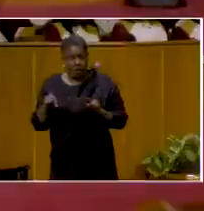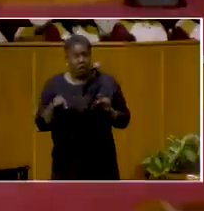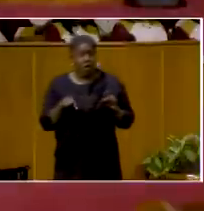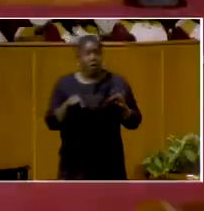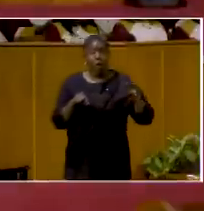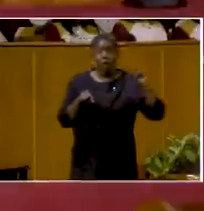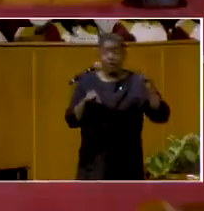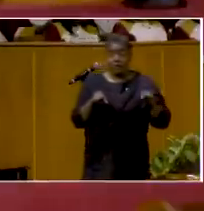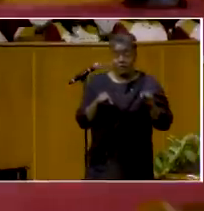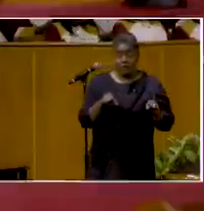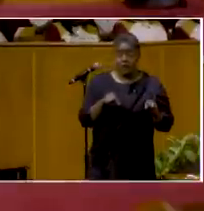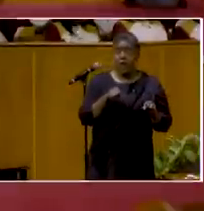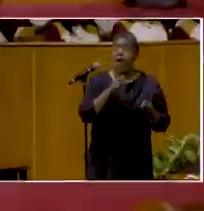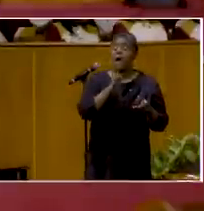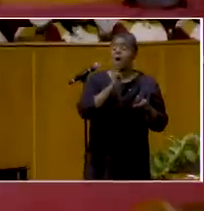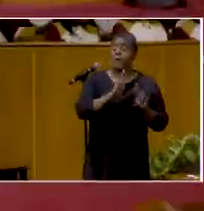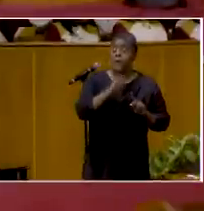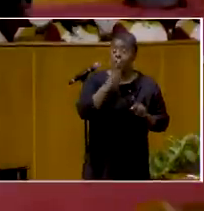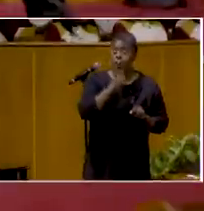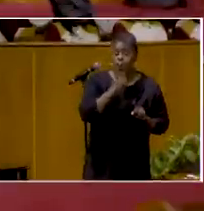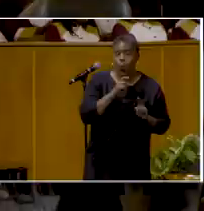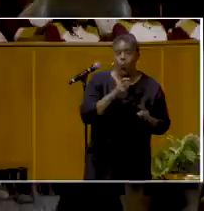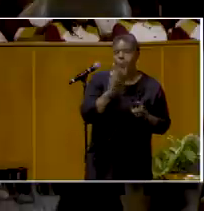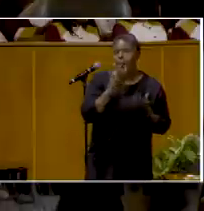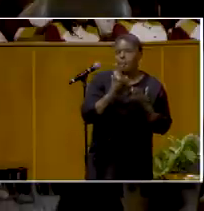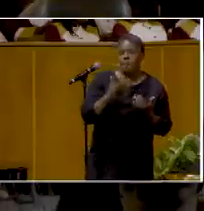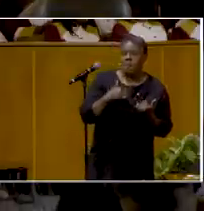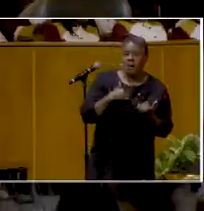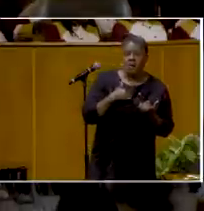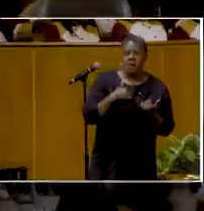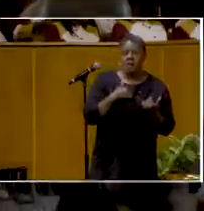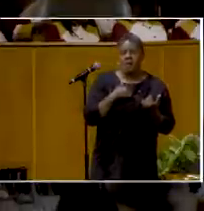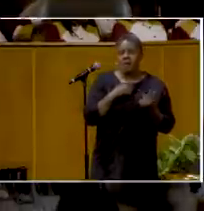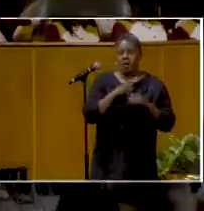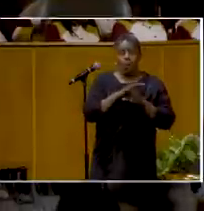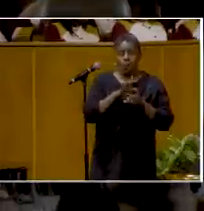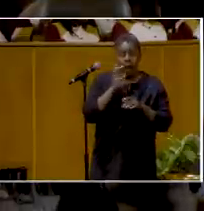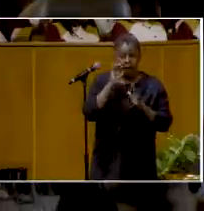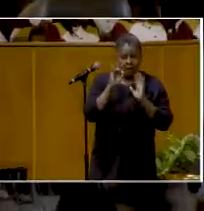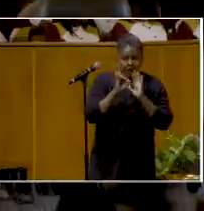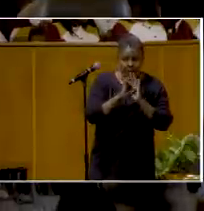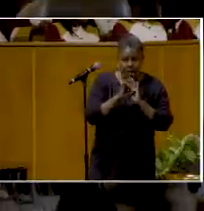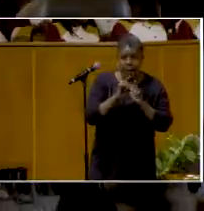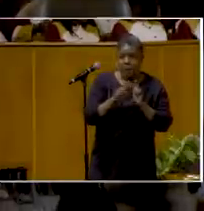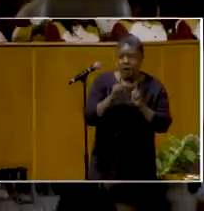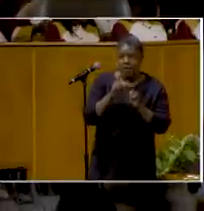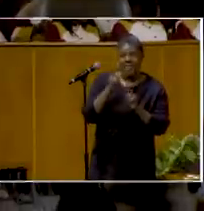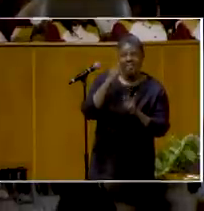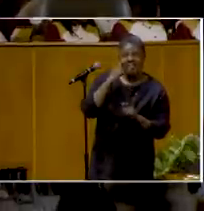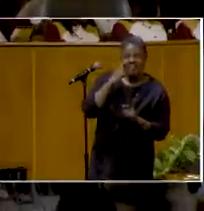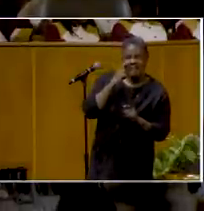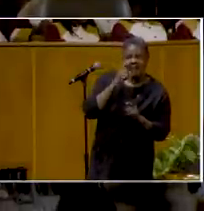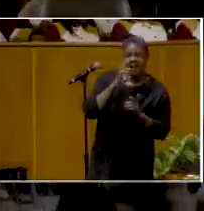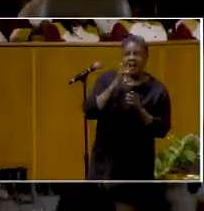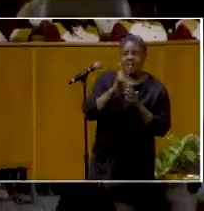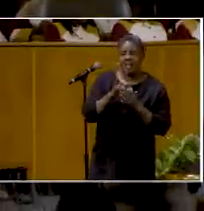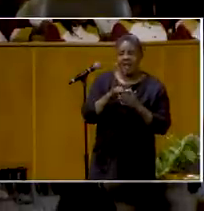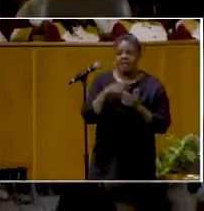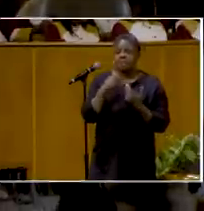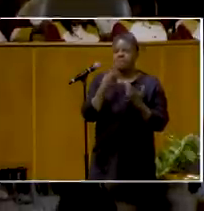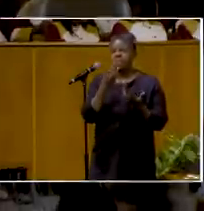side are those who maybe by not identification align themselves with the